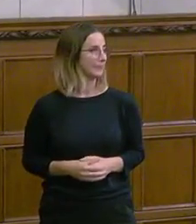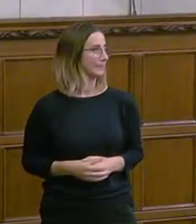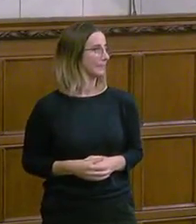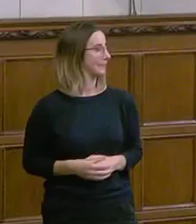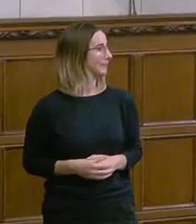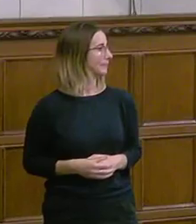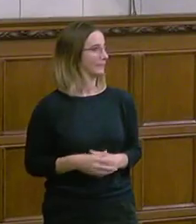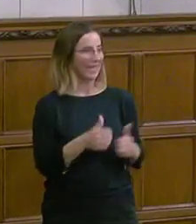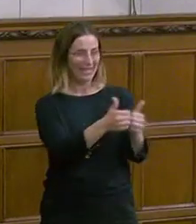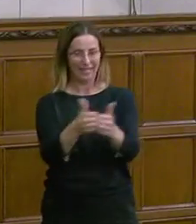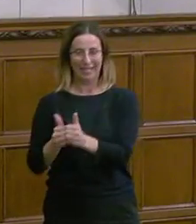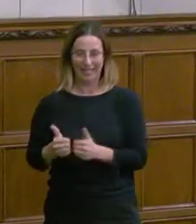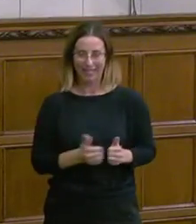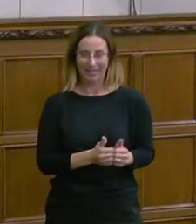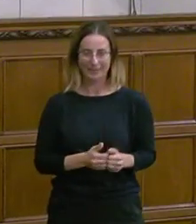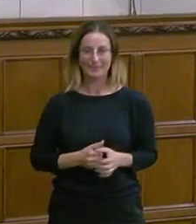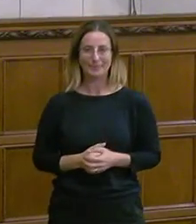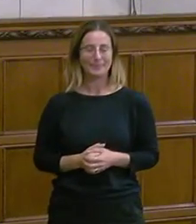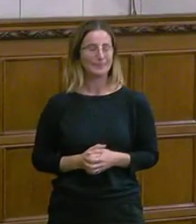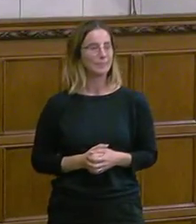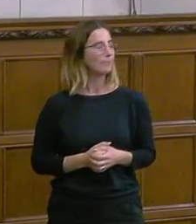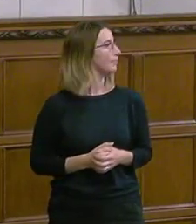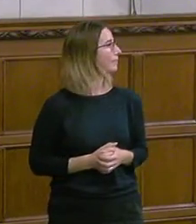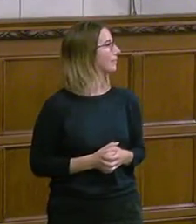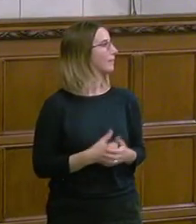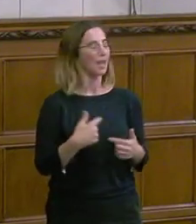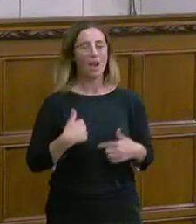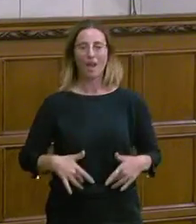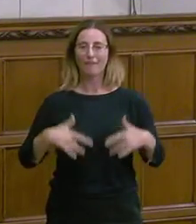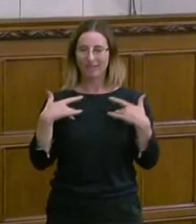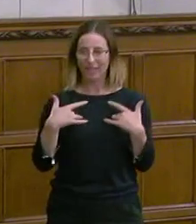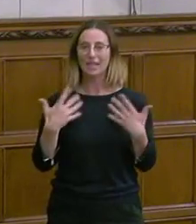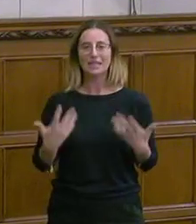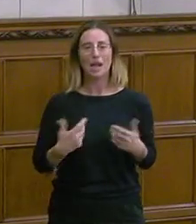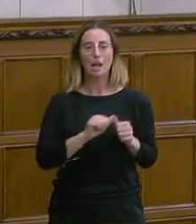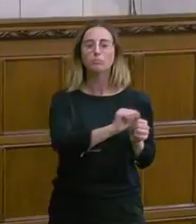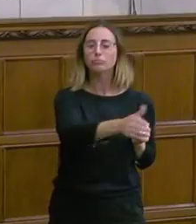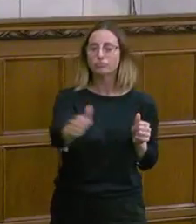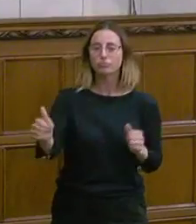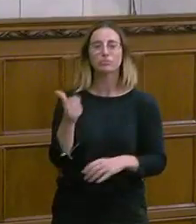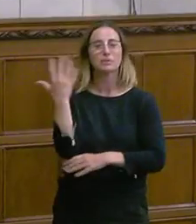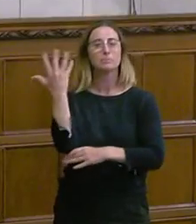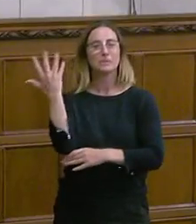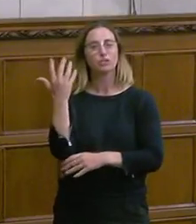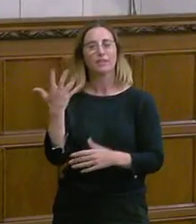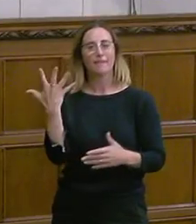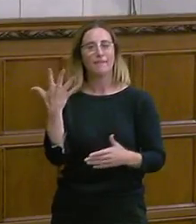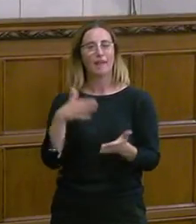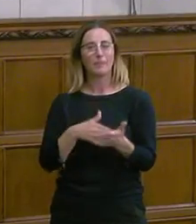think it was probably easier if I impose a 5-minute time limit on speeches